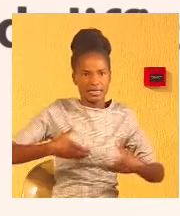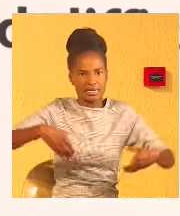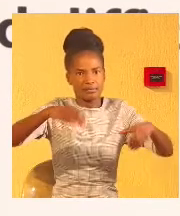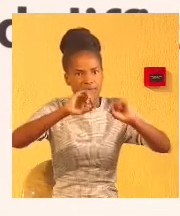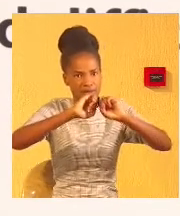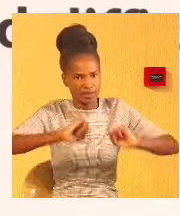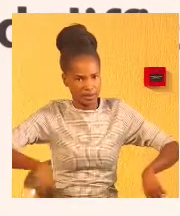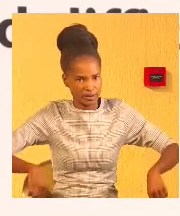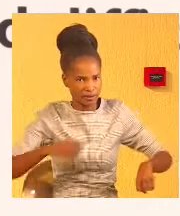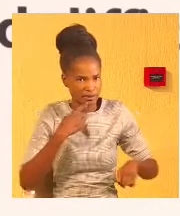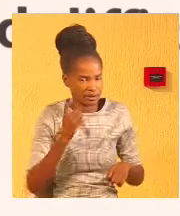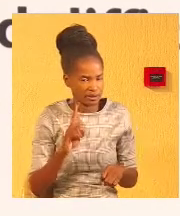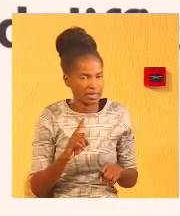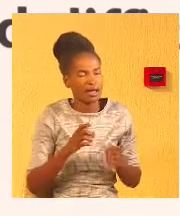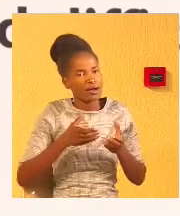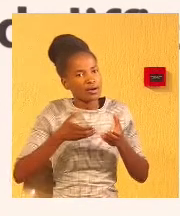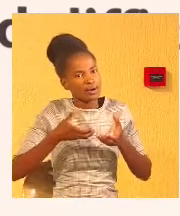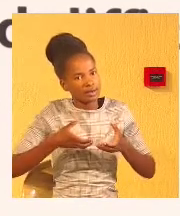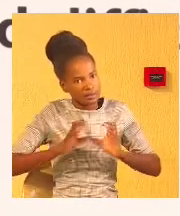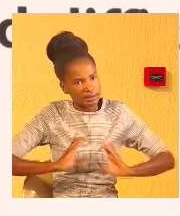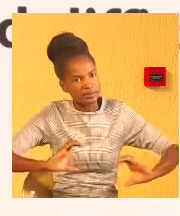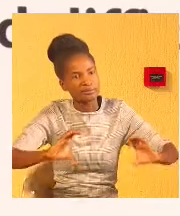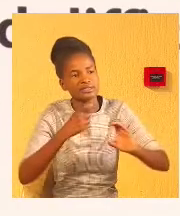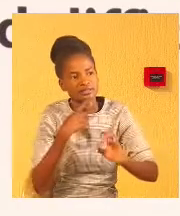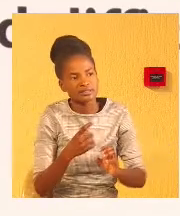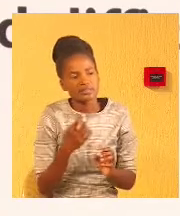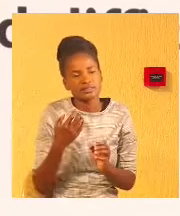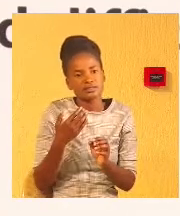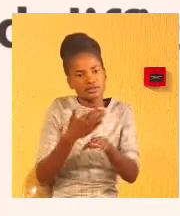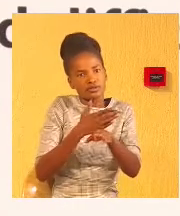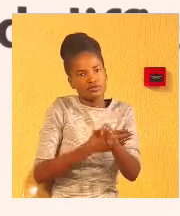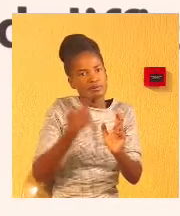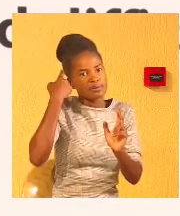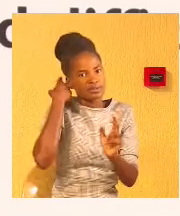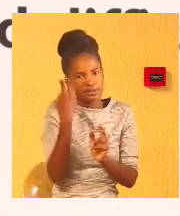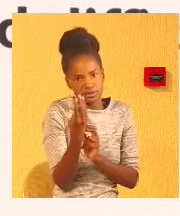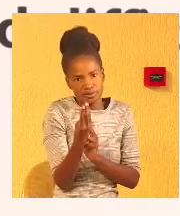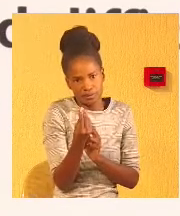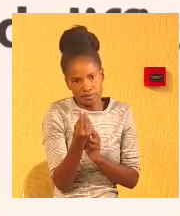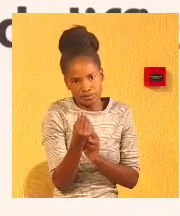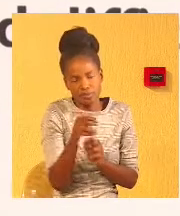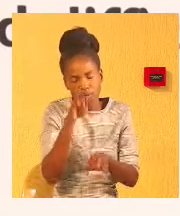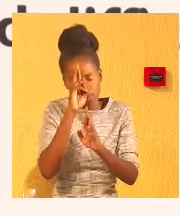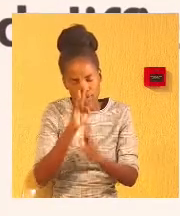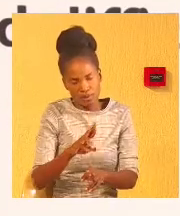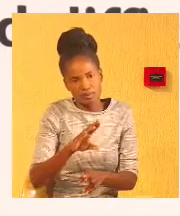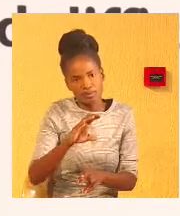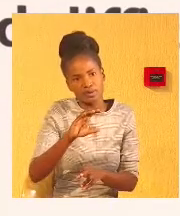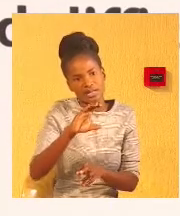which was then actualized by a directive from the former Minister of Finance, Honorable Kalish